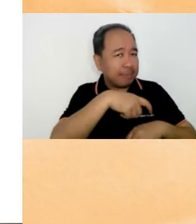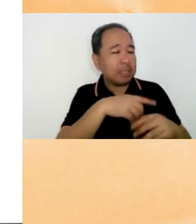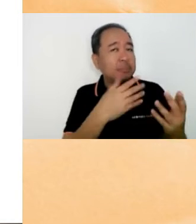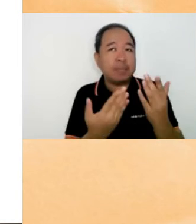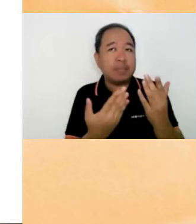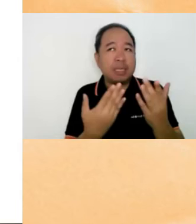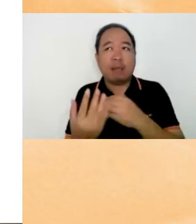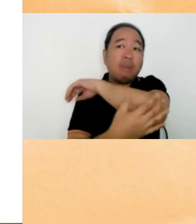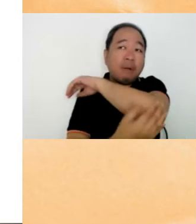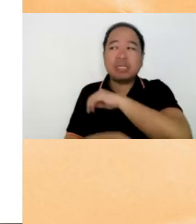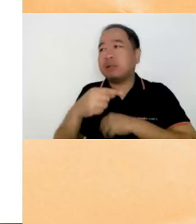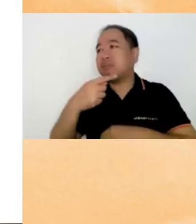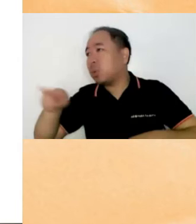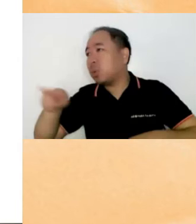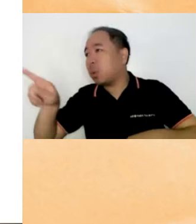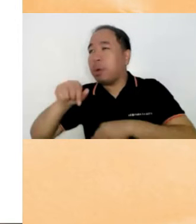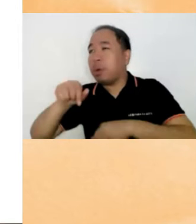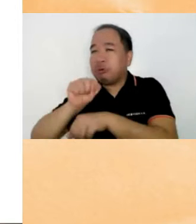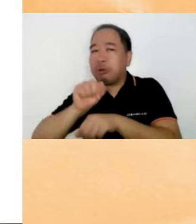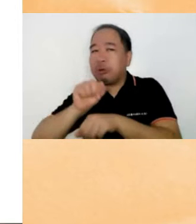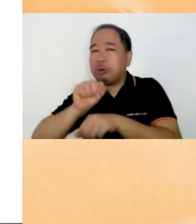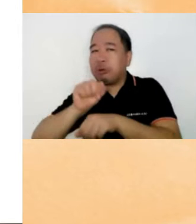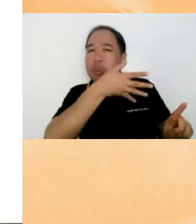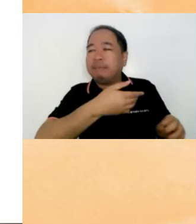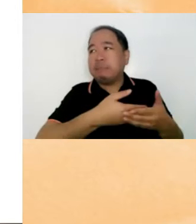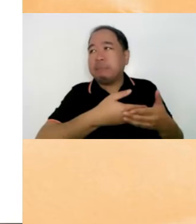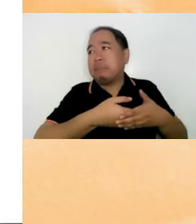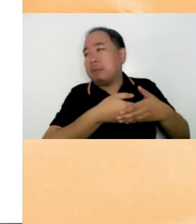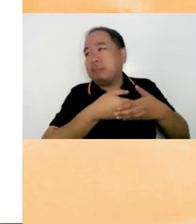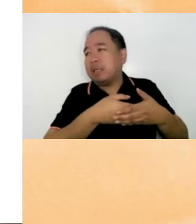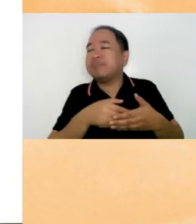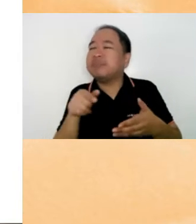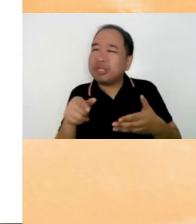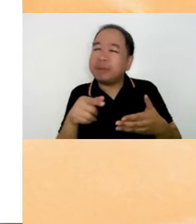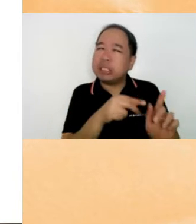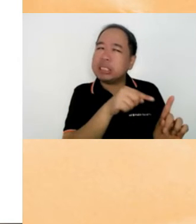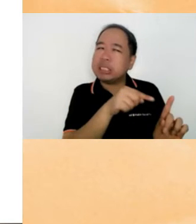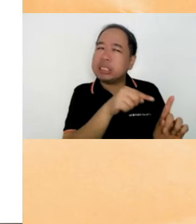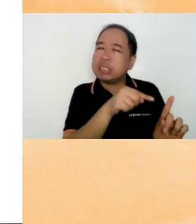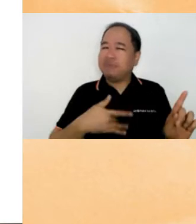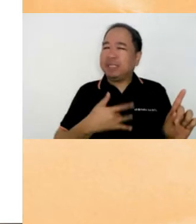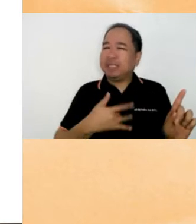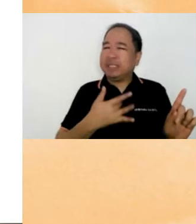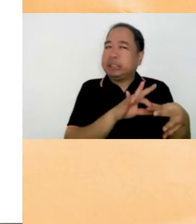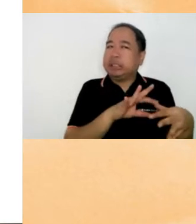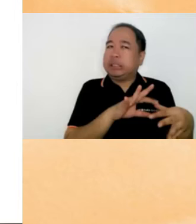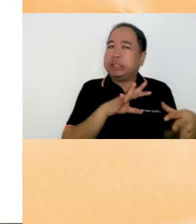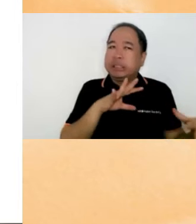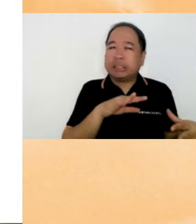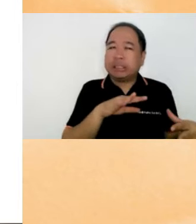things limit the time that mothers interact with their